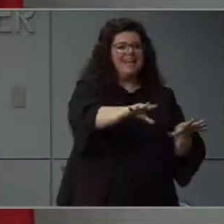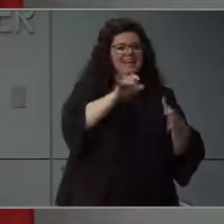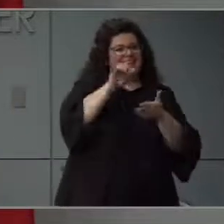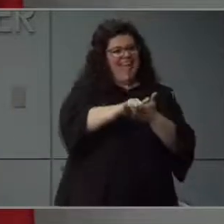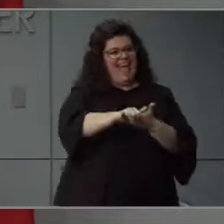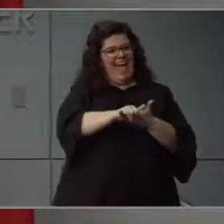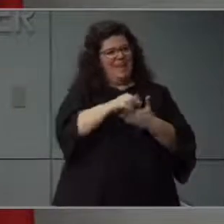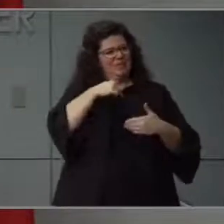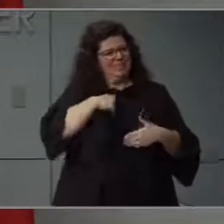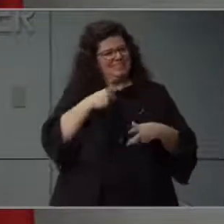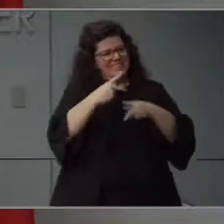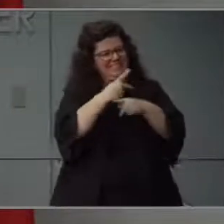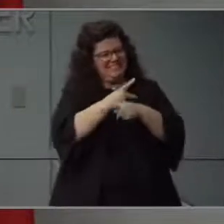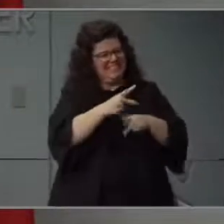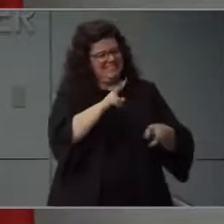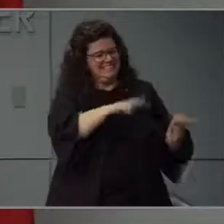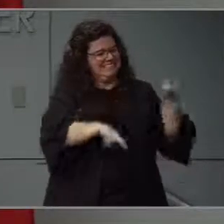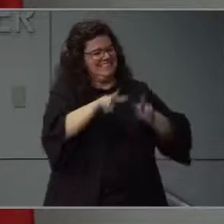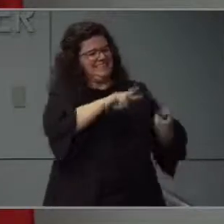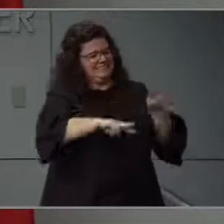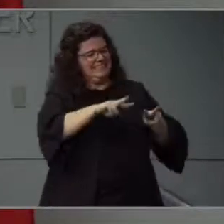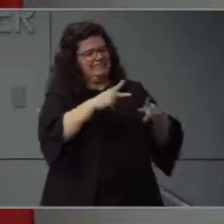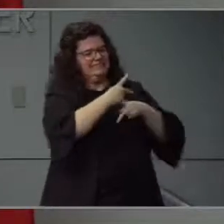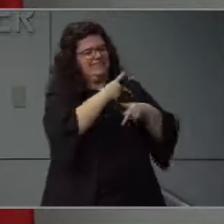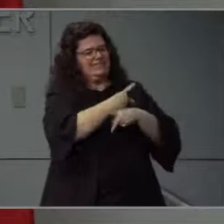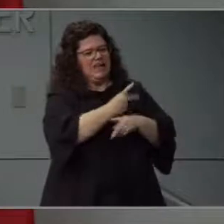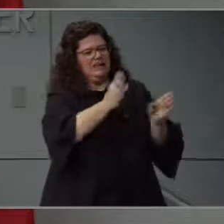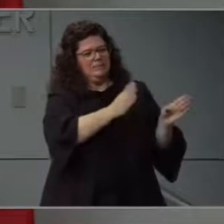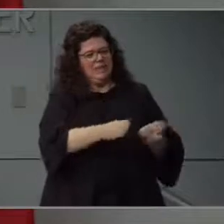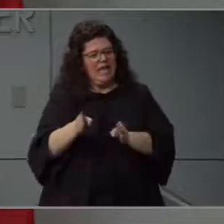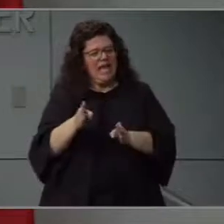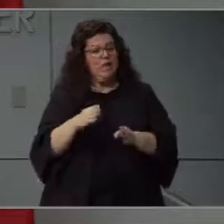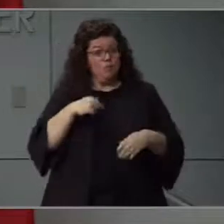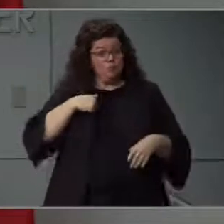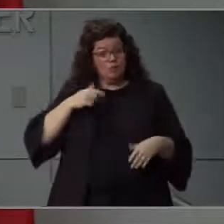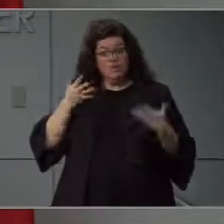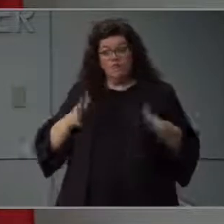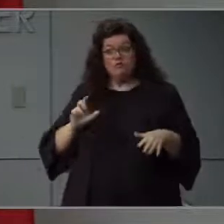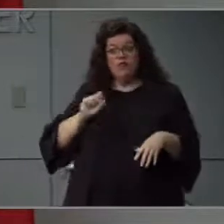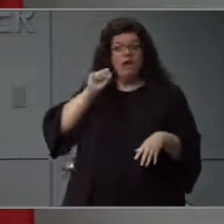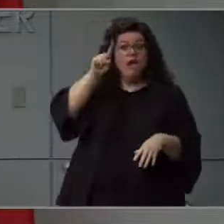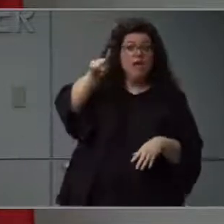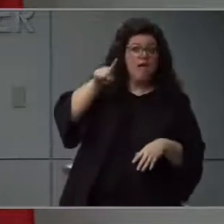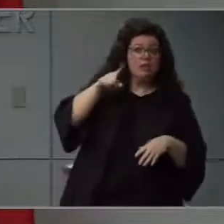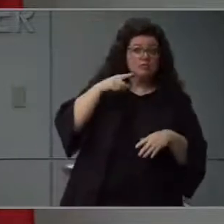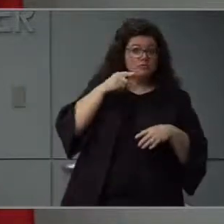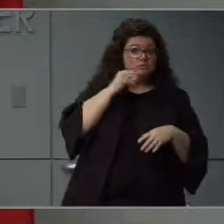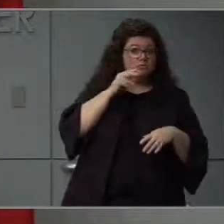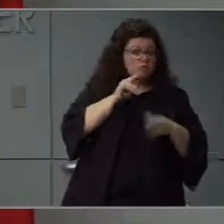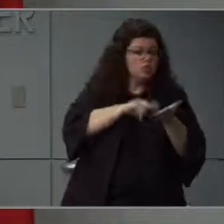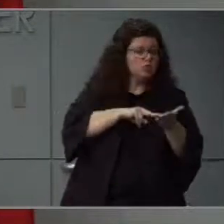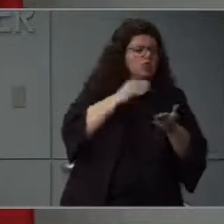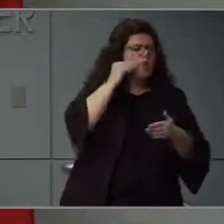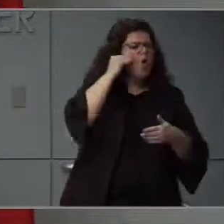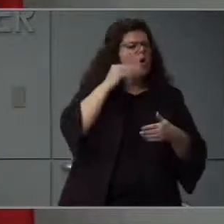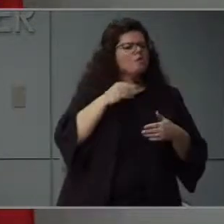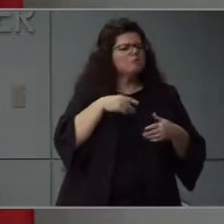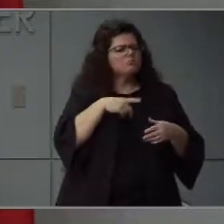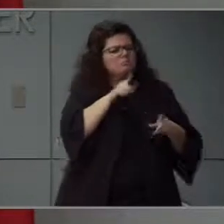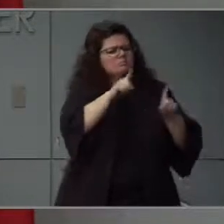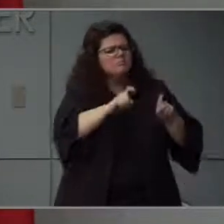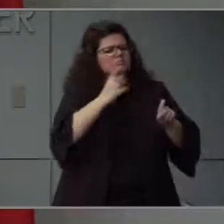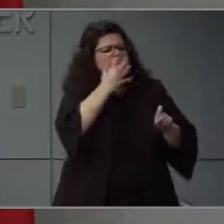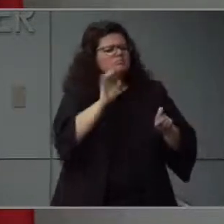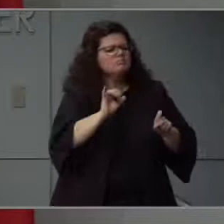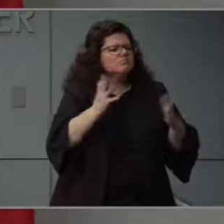asking the nursing homes to come forward with a plan on how do they intend to carry out that testing, both for their patients and